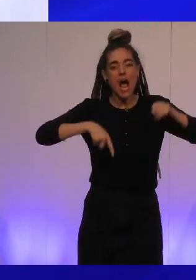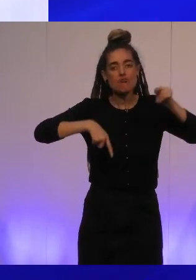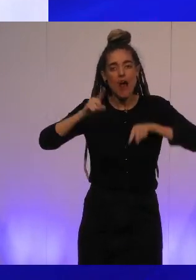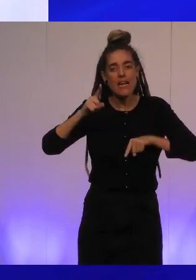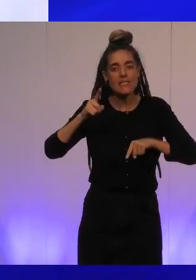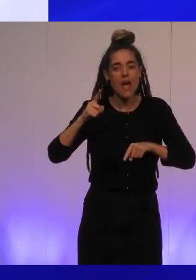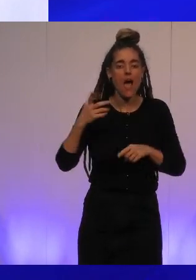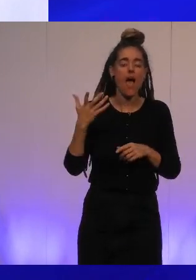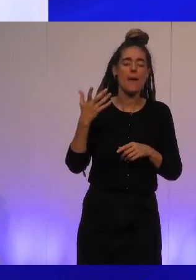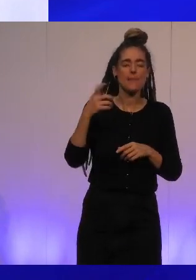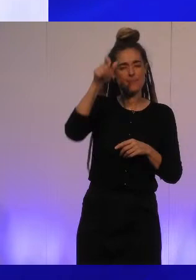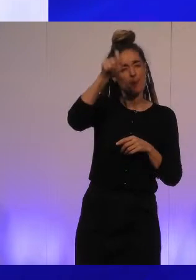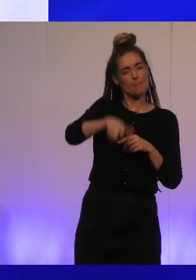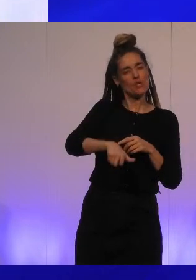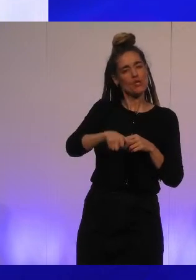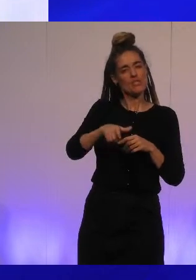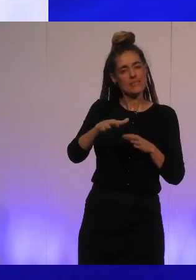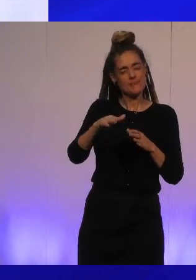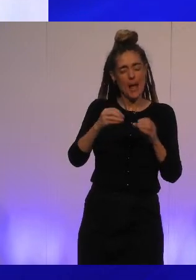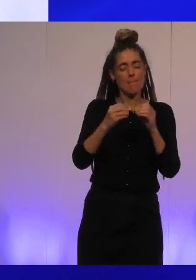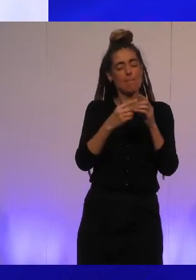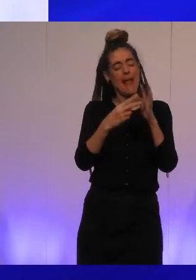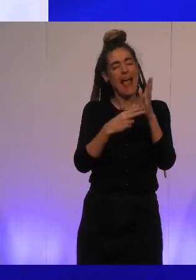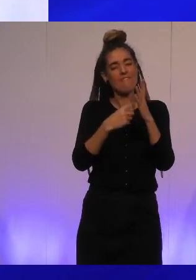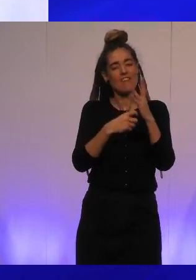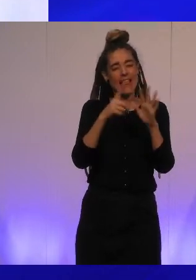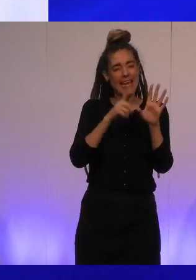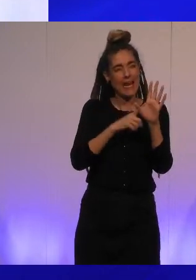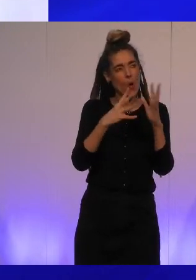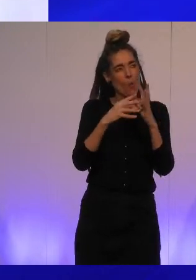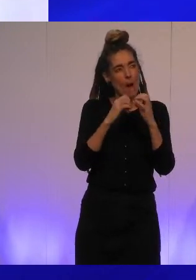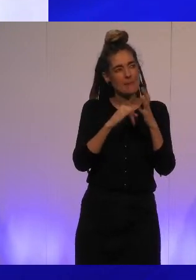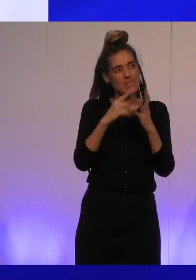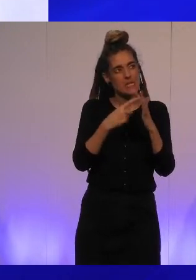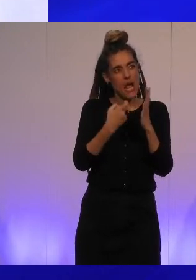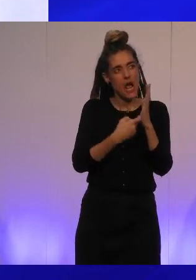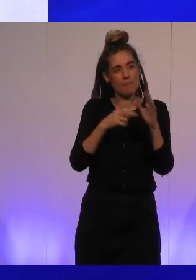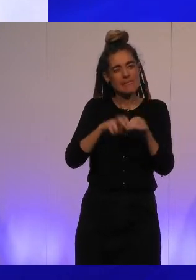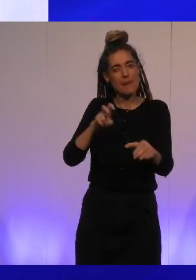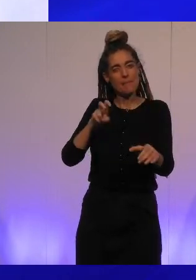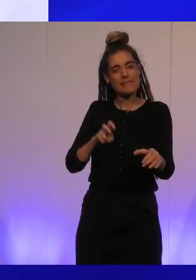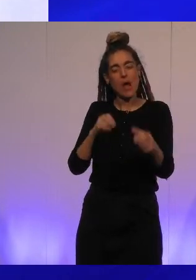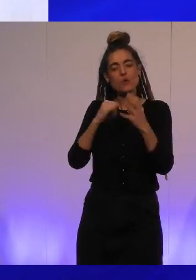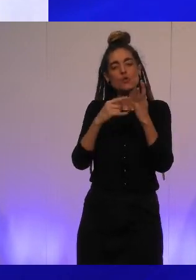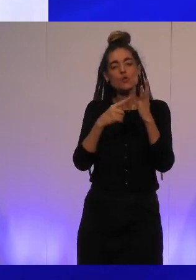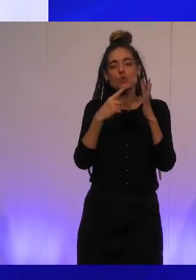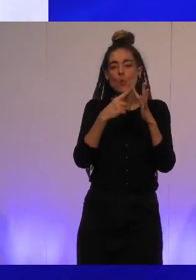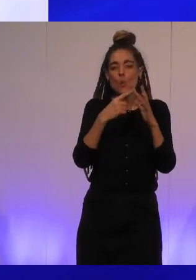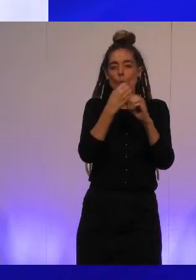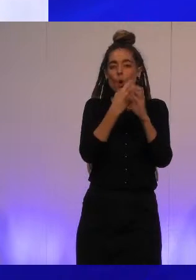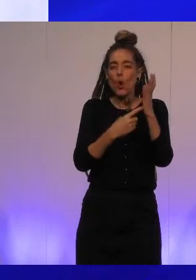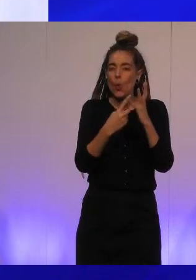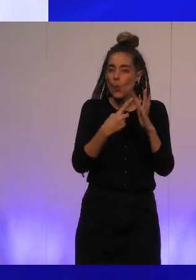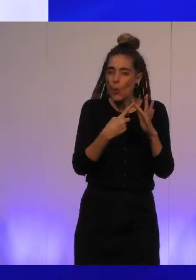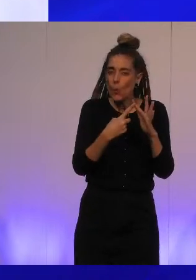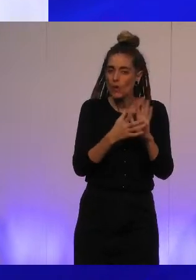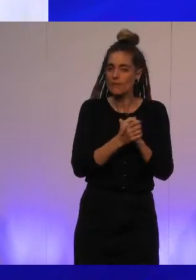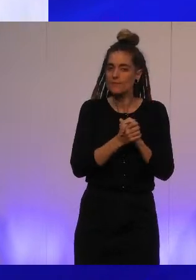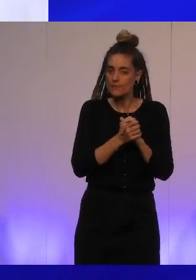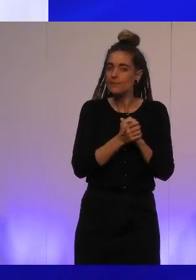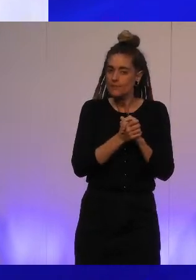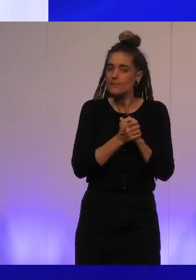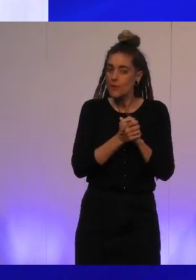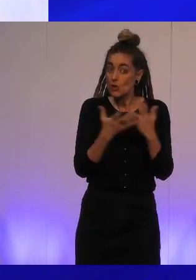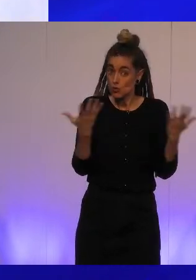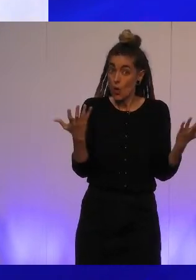is going to be, with Beverly Webster having just stepped down from the board, it's going to be Sue Lou. So, you know, that